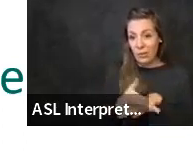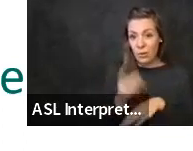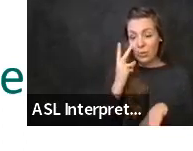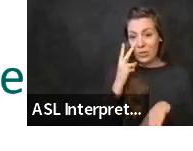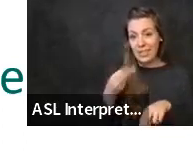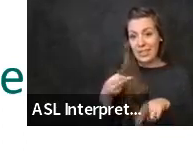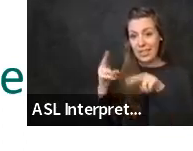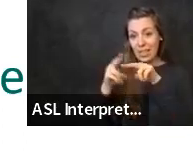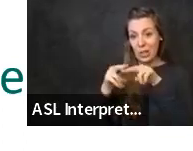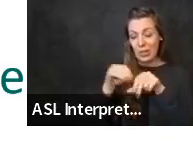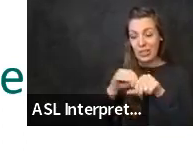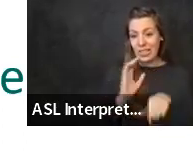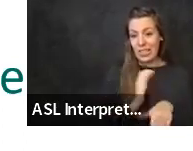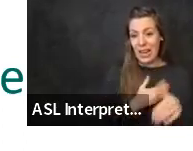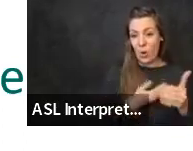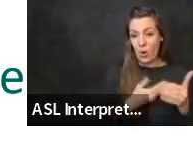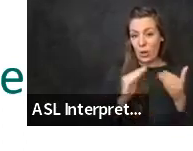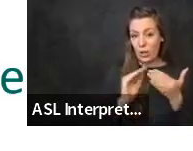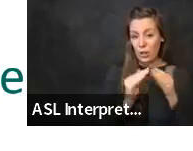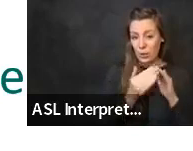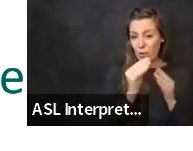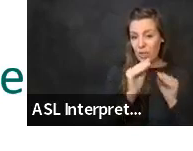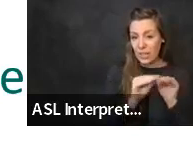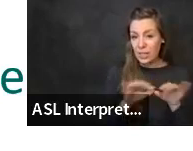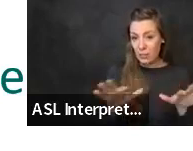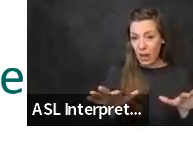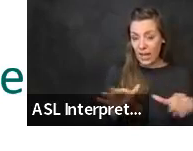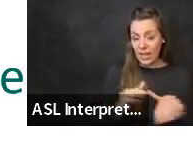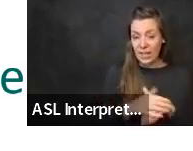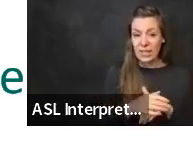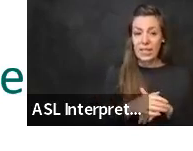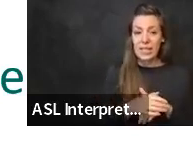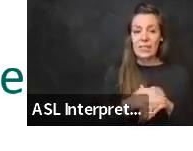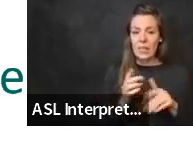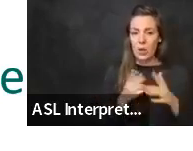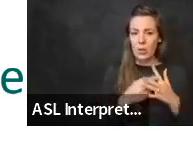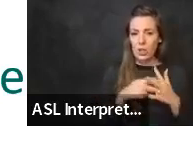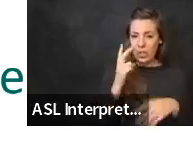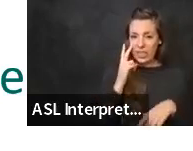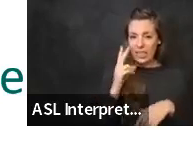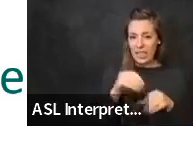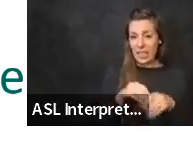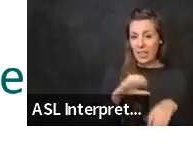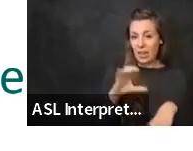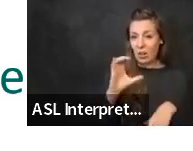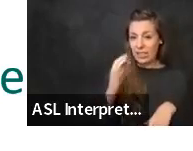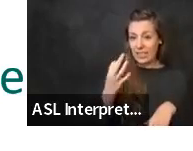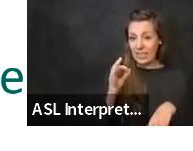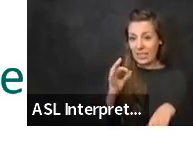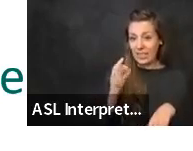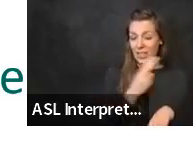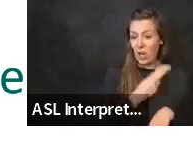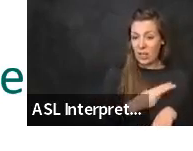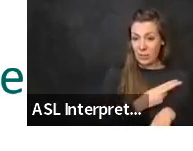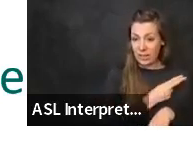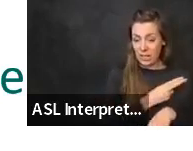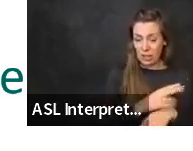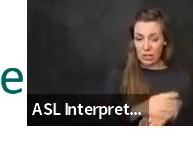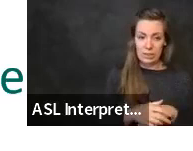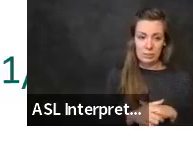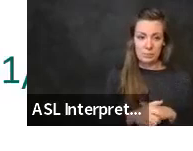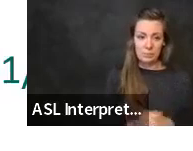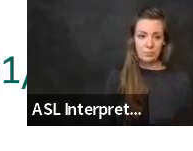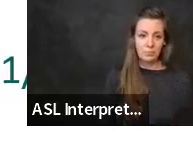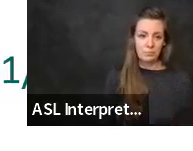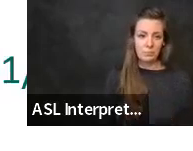in our community transmission, we begin to see increases in our COVID-19 hospitalizations.